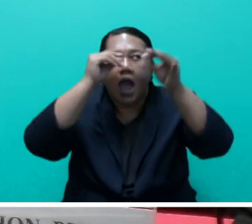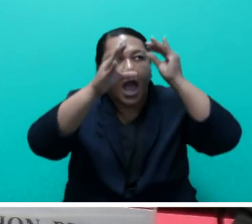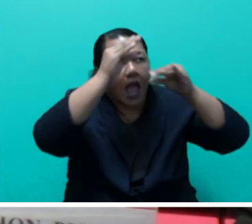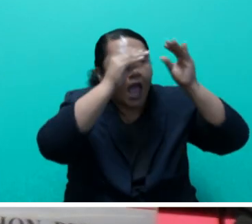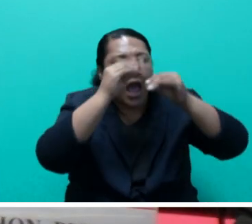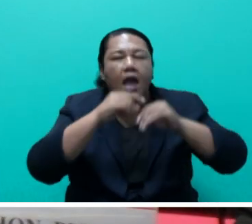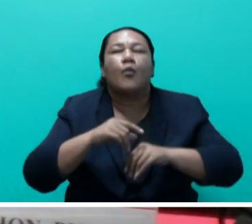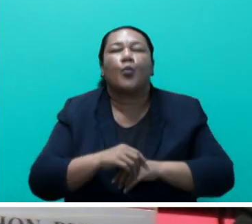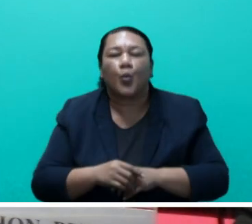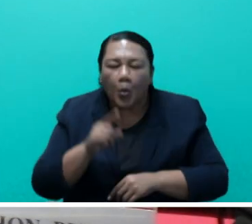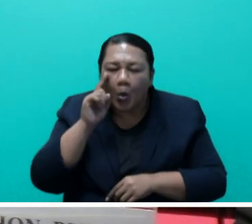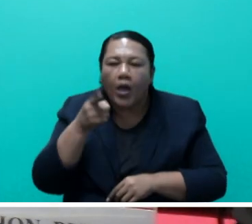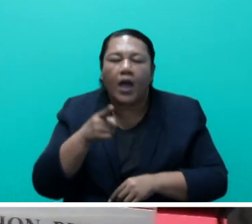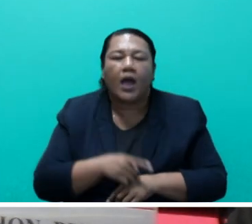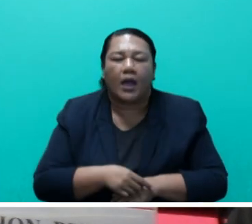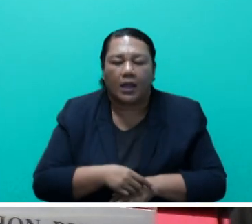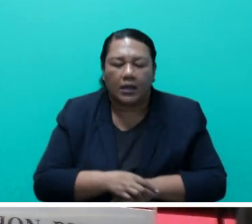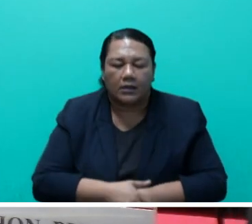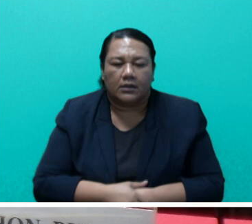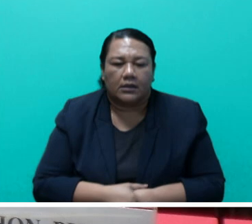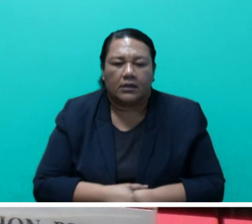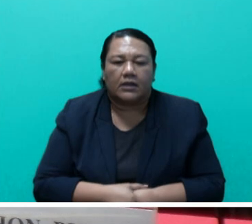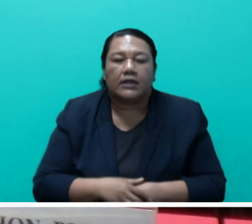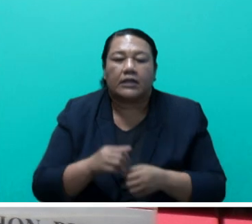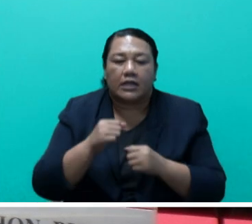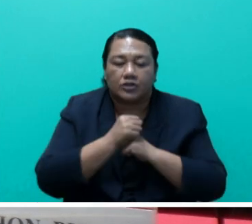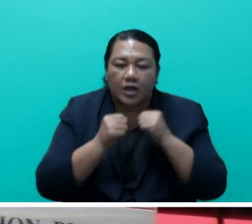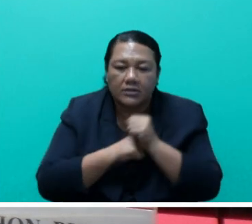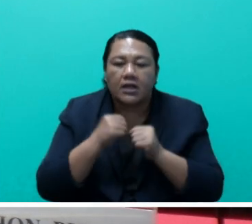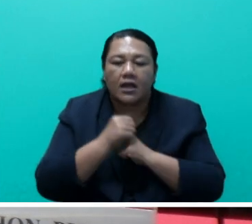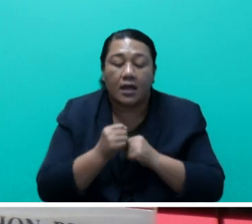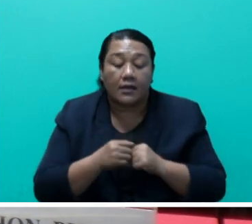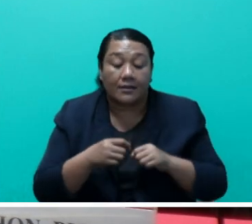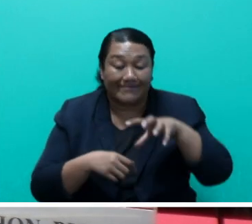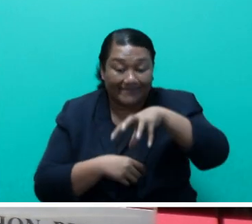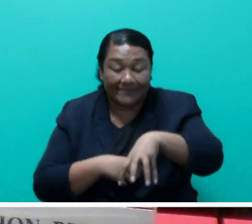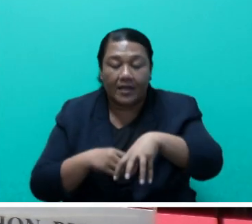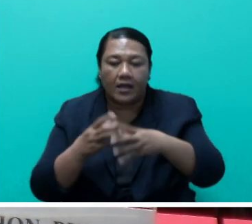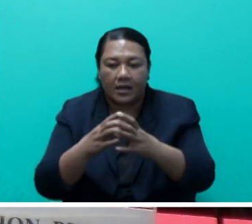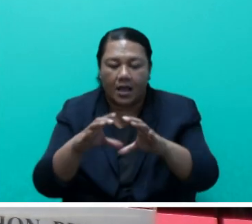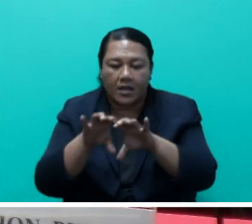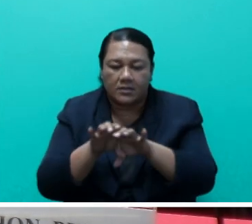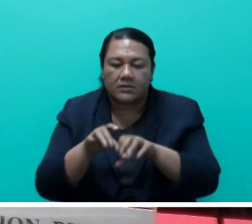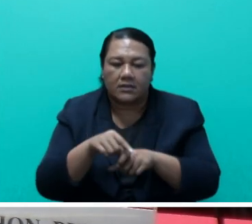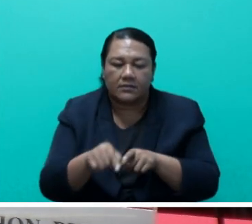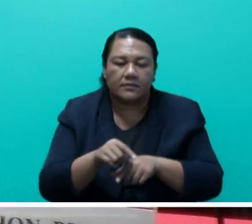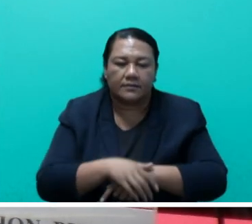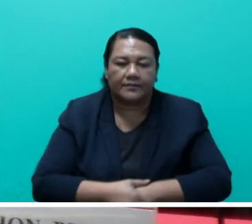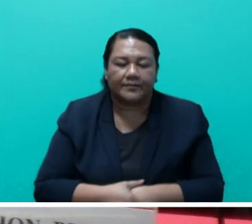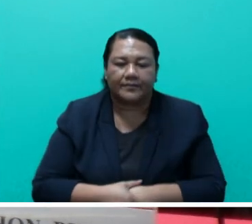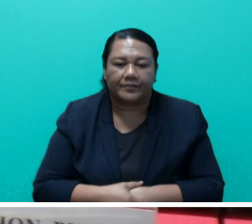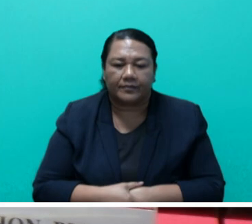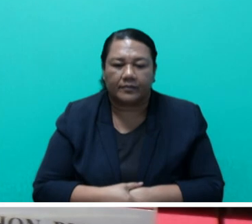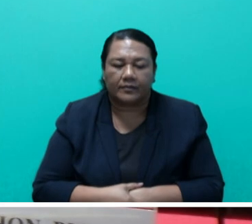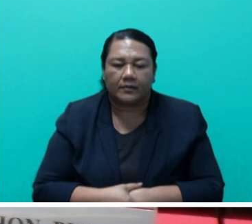fellow farmers under prudent monitoring structure by the Growers Council. The 4 officials of Growers Council were part of the